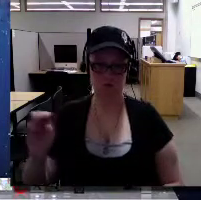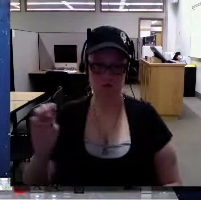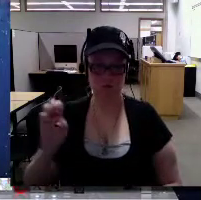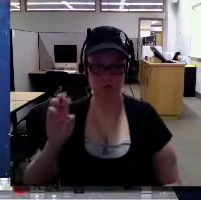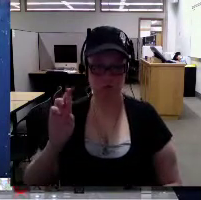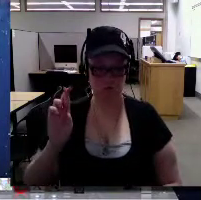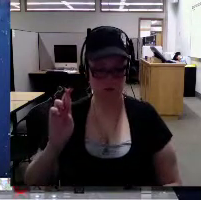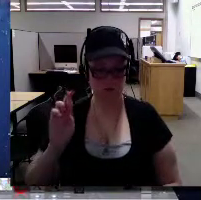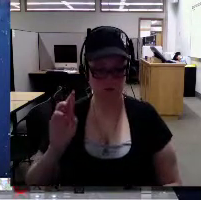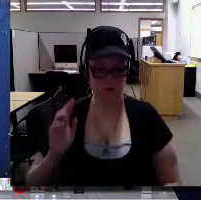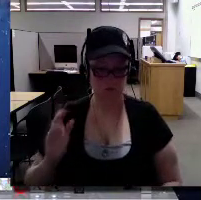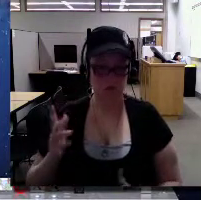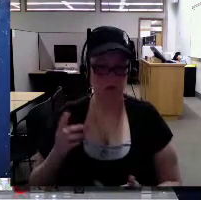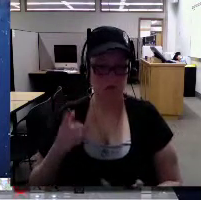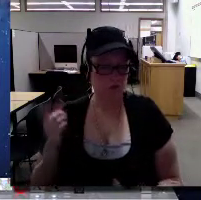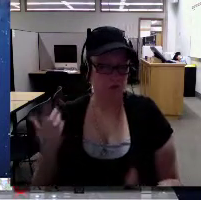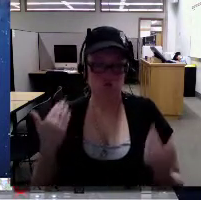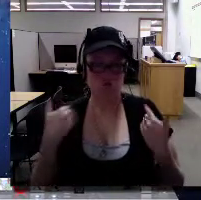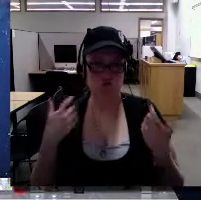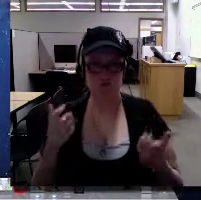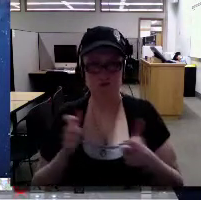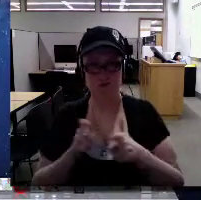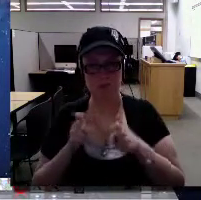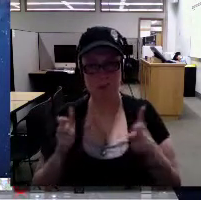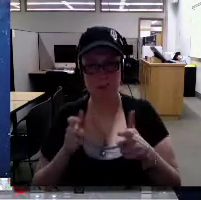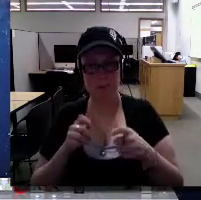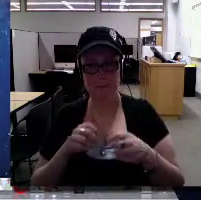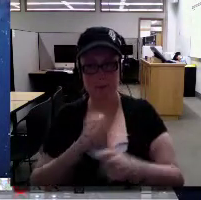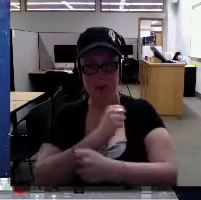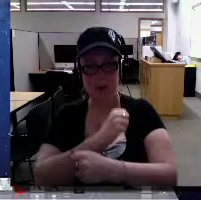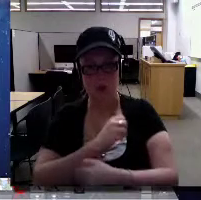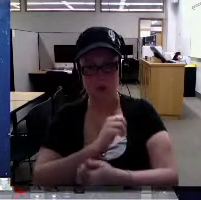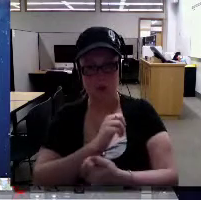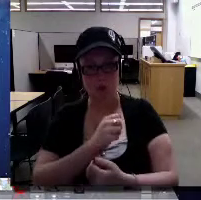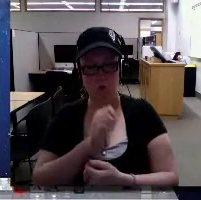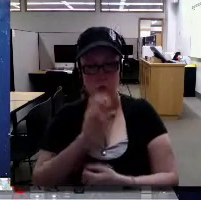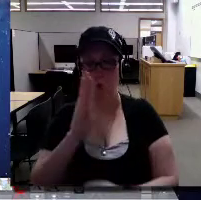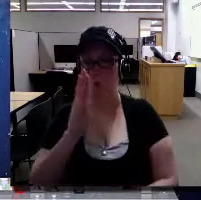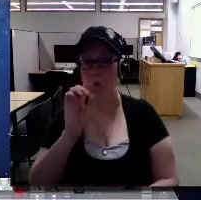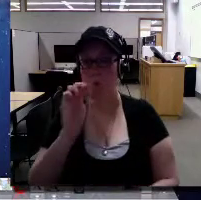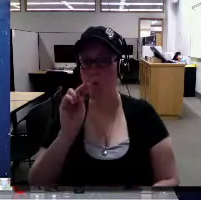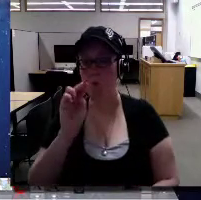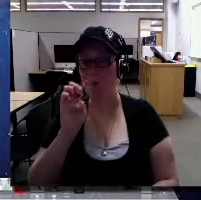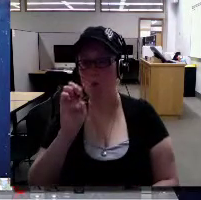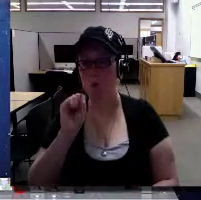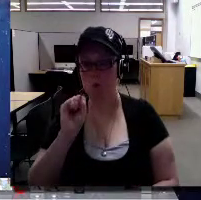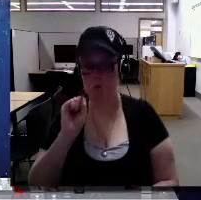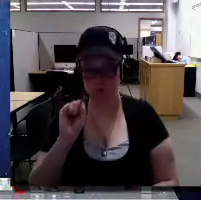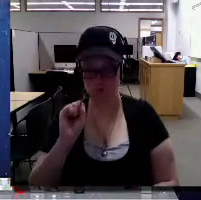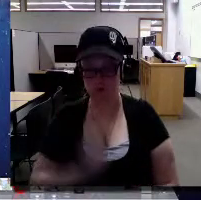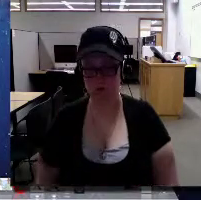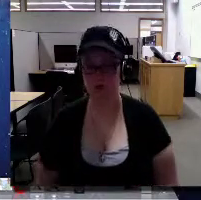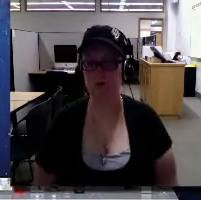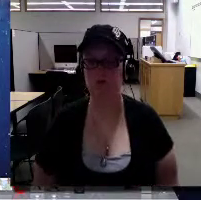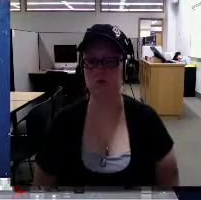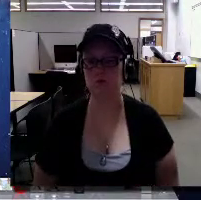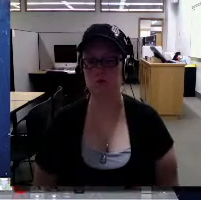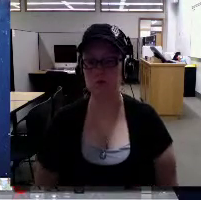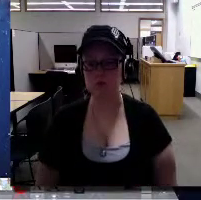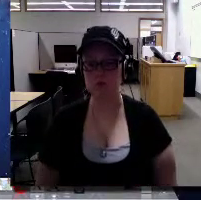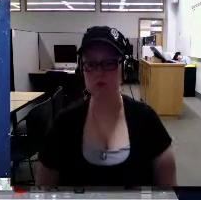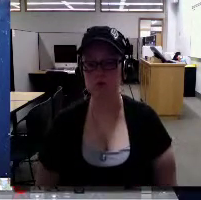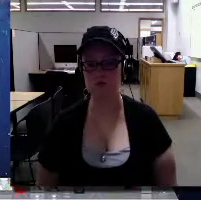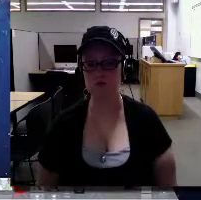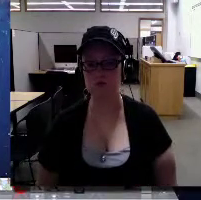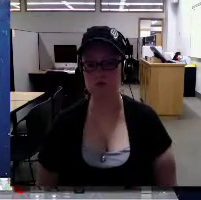When my mother was 13, Grandpa died, and so Grandma took over and went to work and